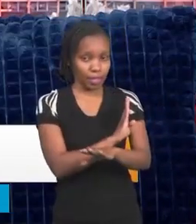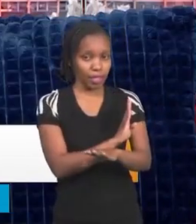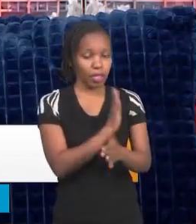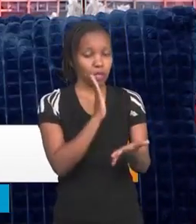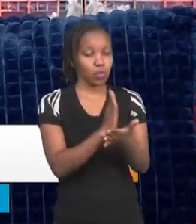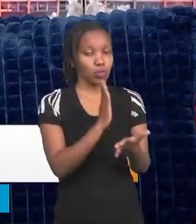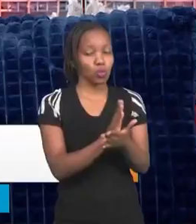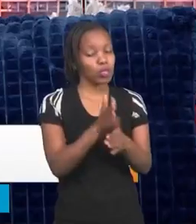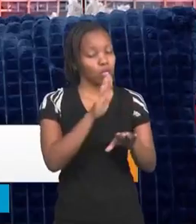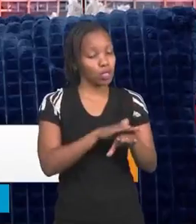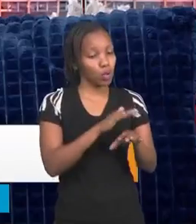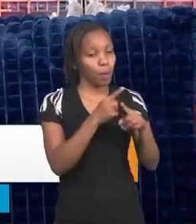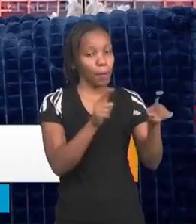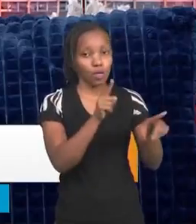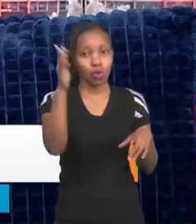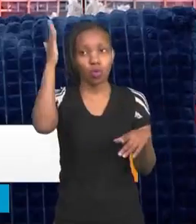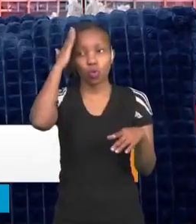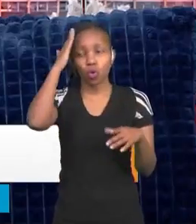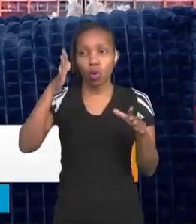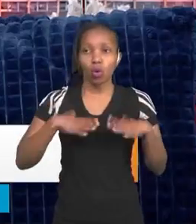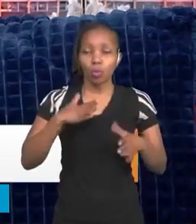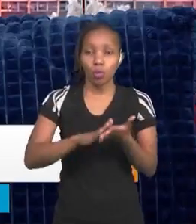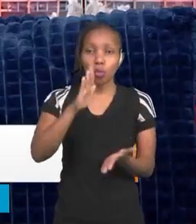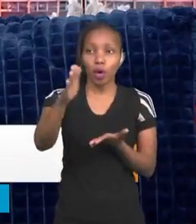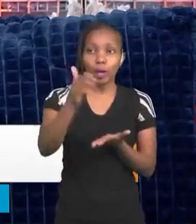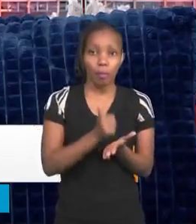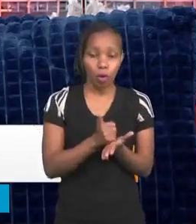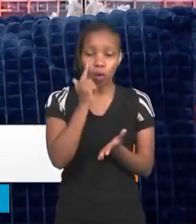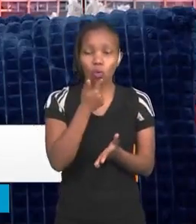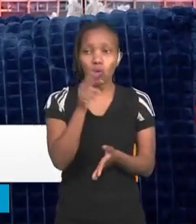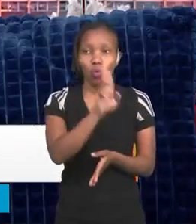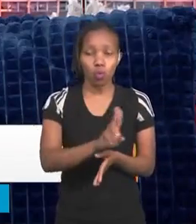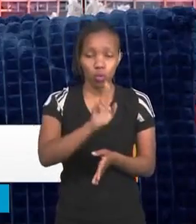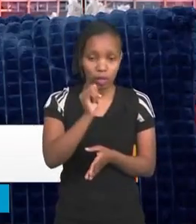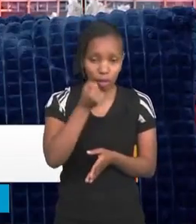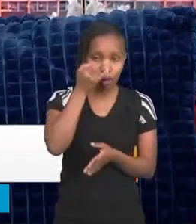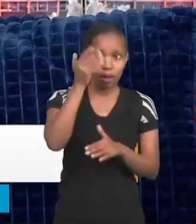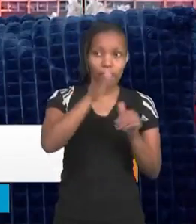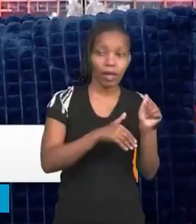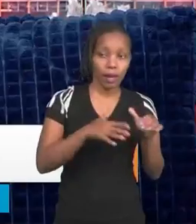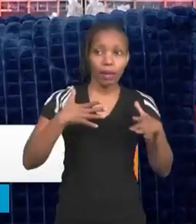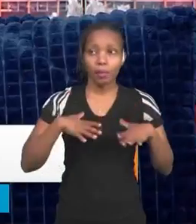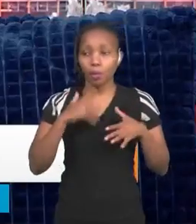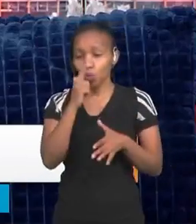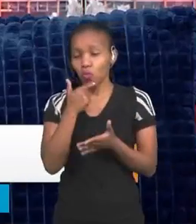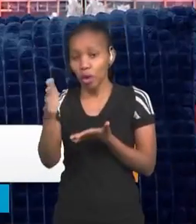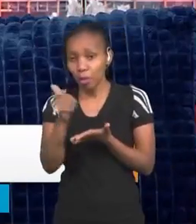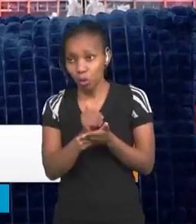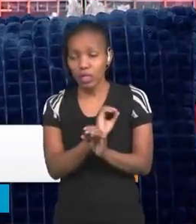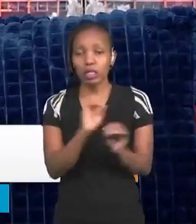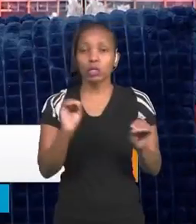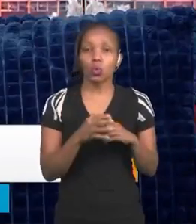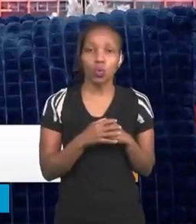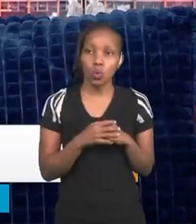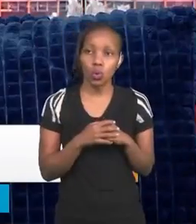you know that there are more people employed who use drugs okay. than actually people who are unemployed? So it's